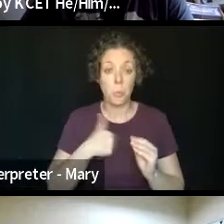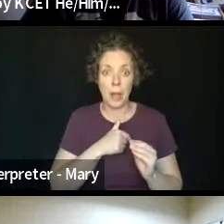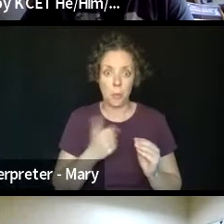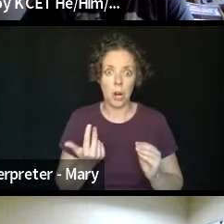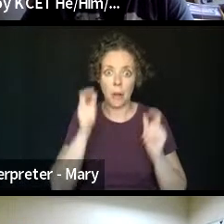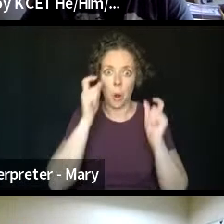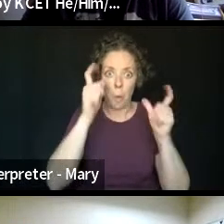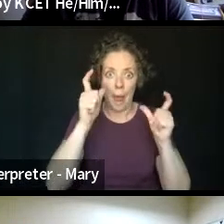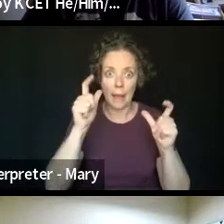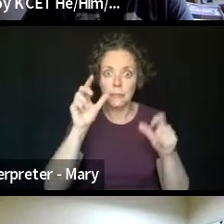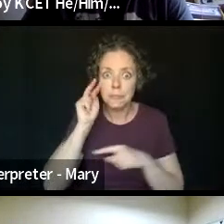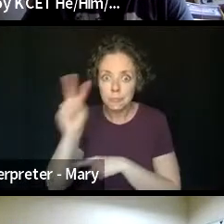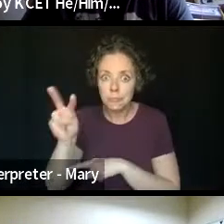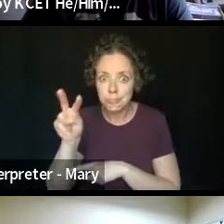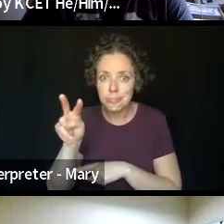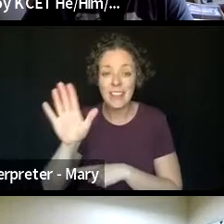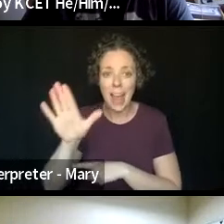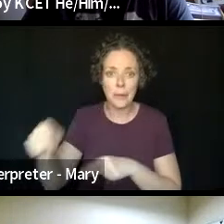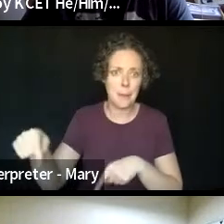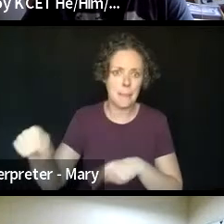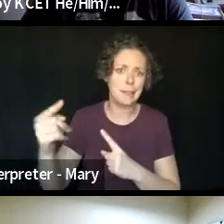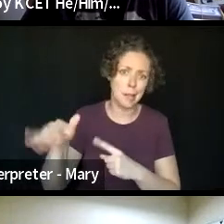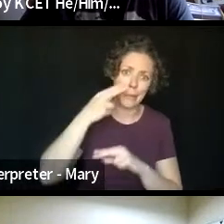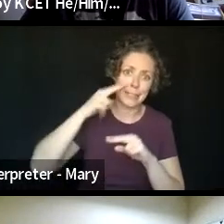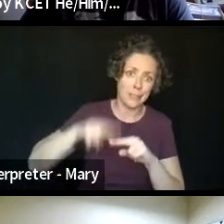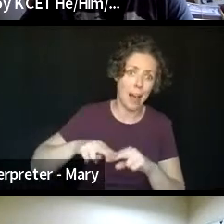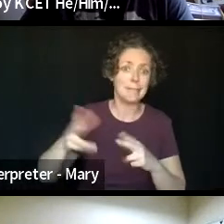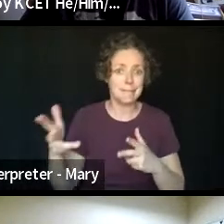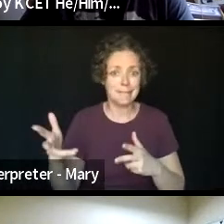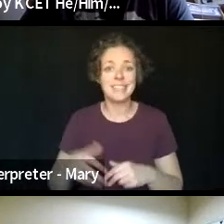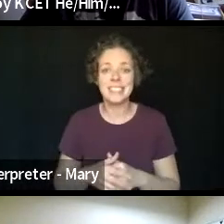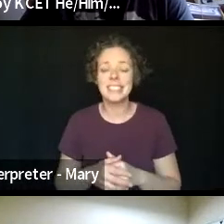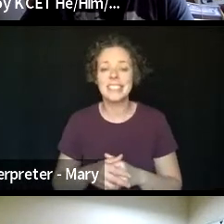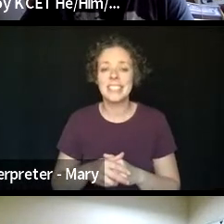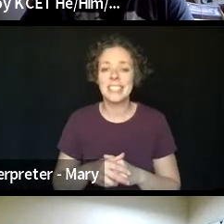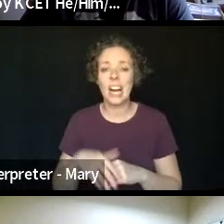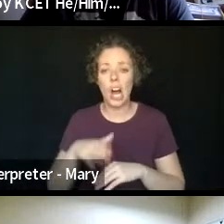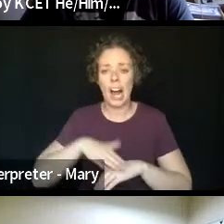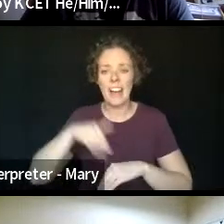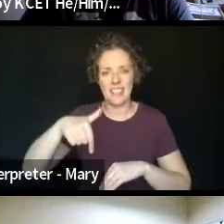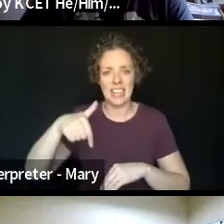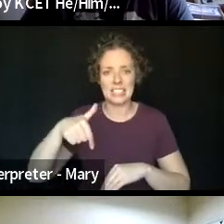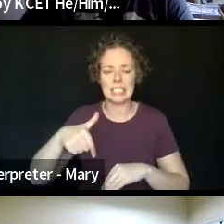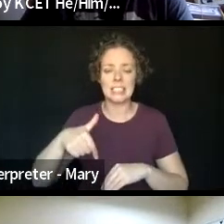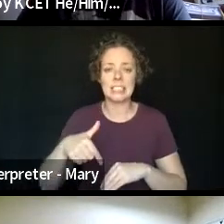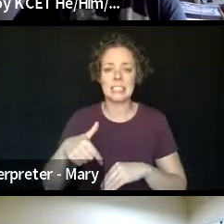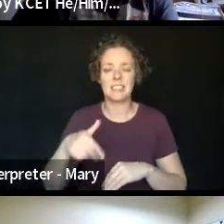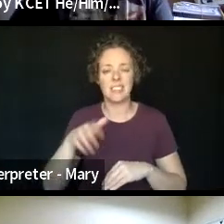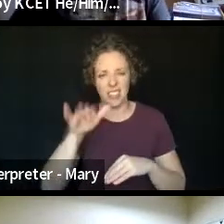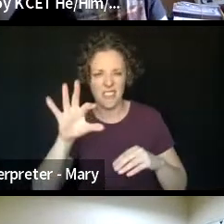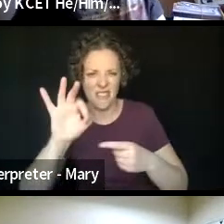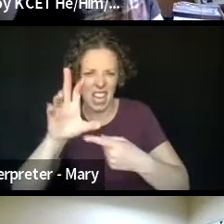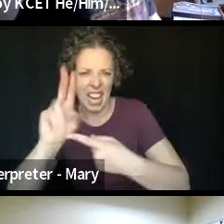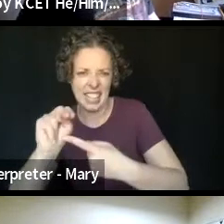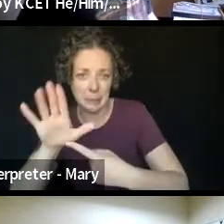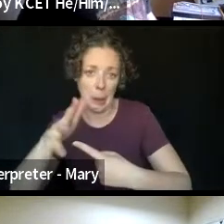their debates, which was fun. Fun is a relative term, I guess, but